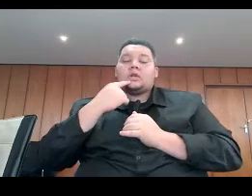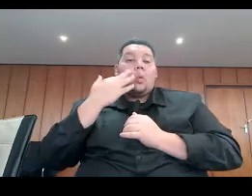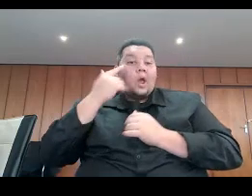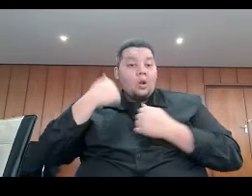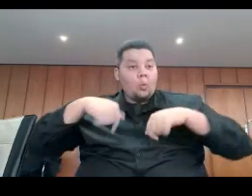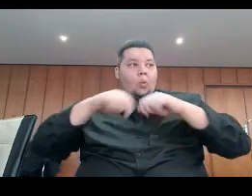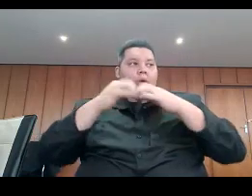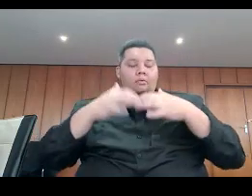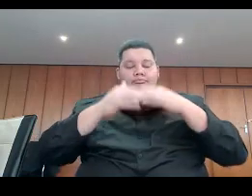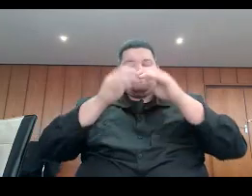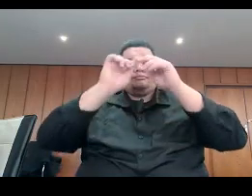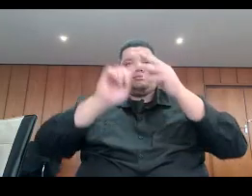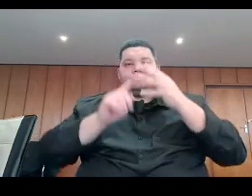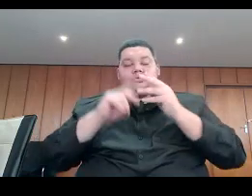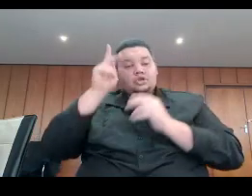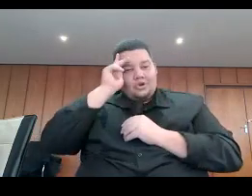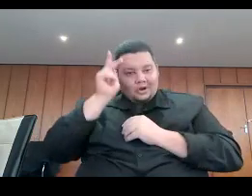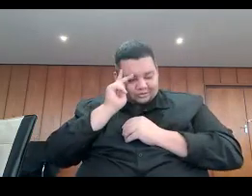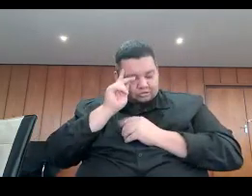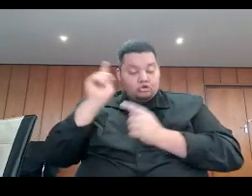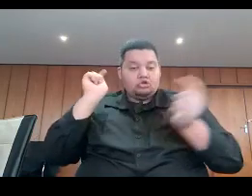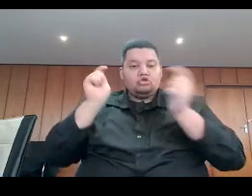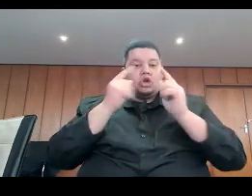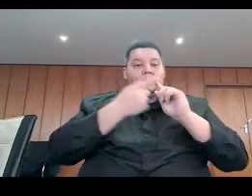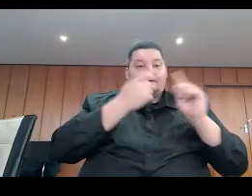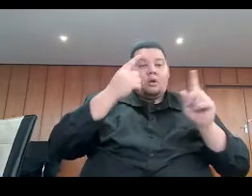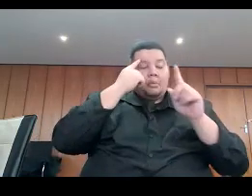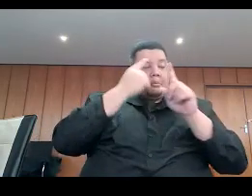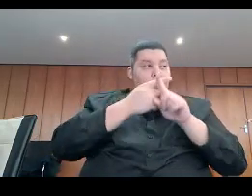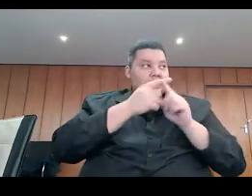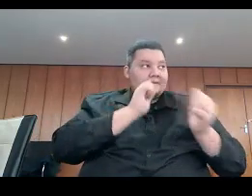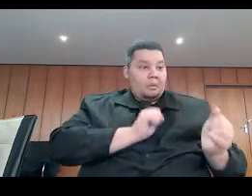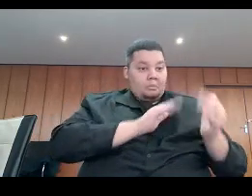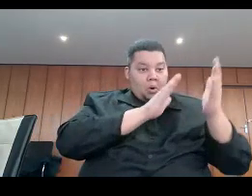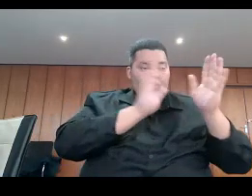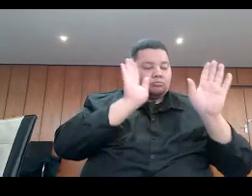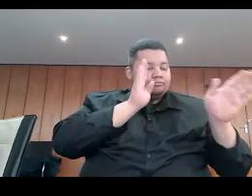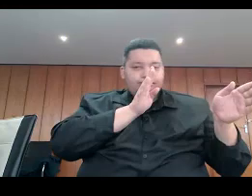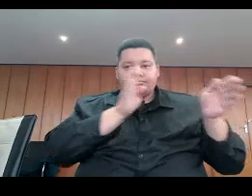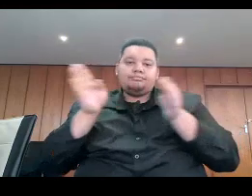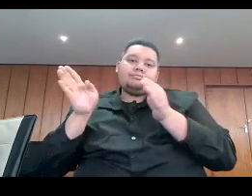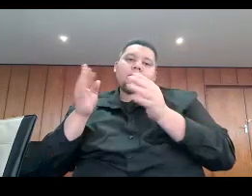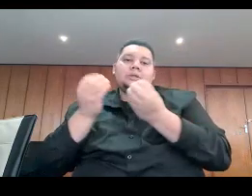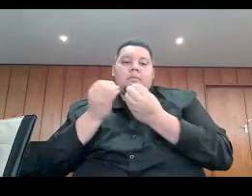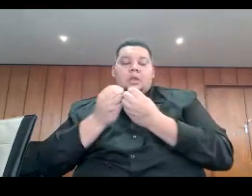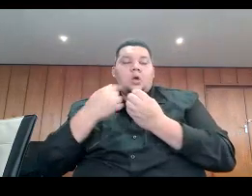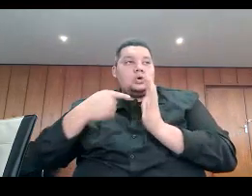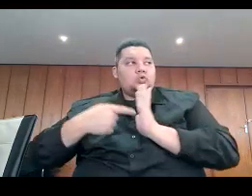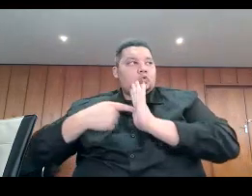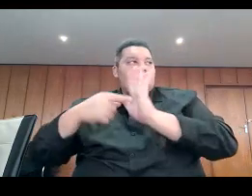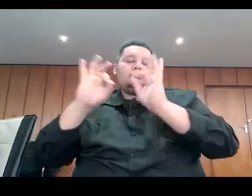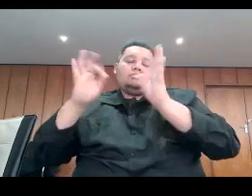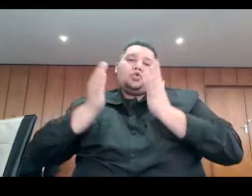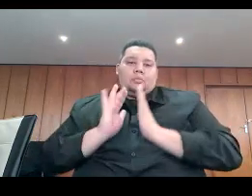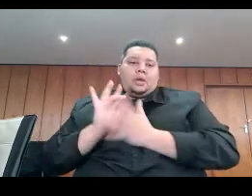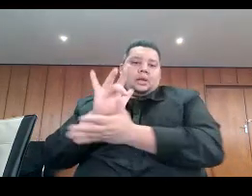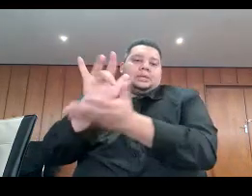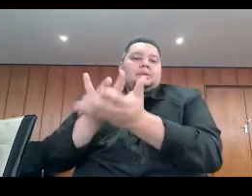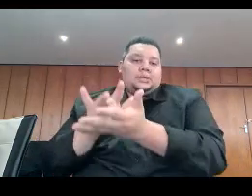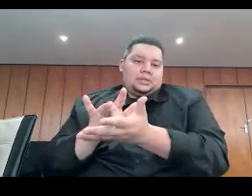generate knowledge, shifting from a positivist approach to something that brings humanity to the center. So